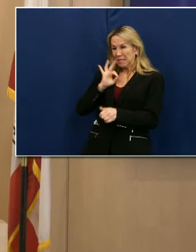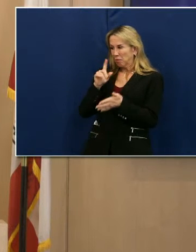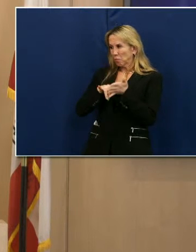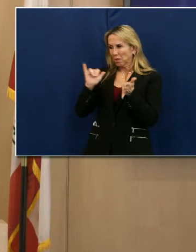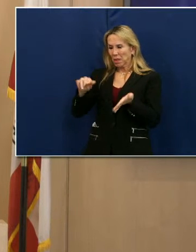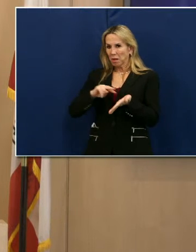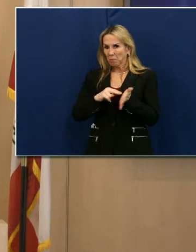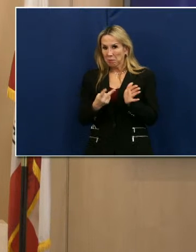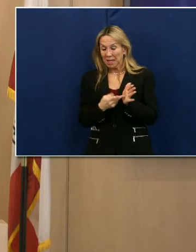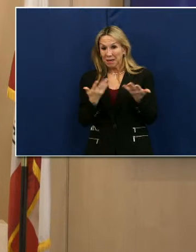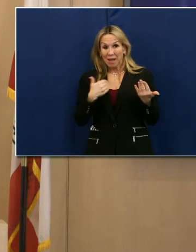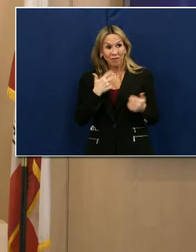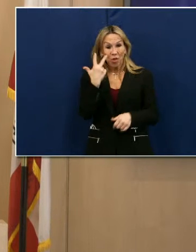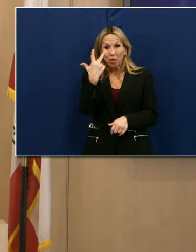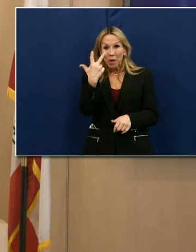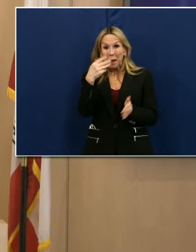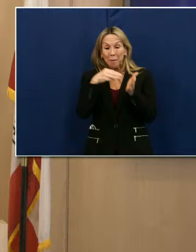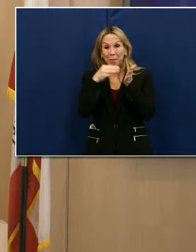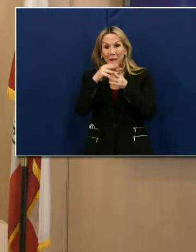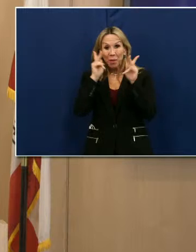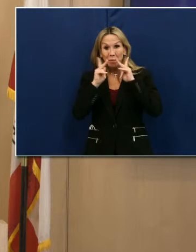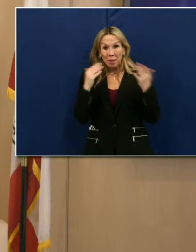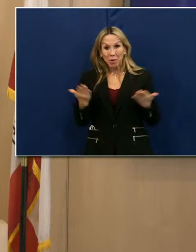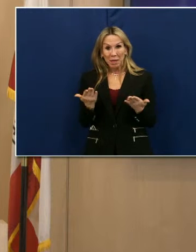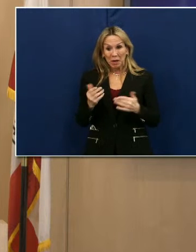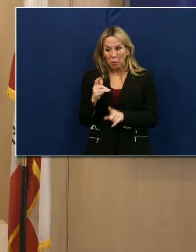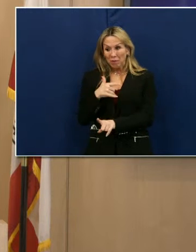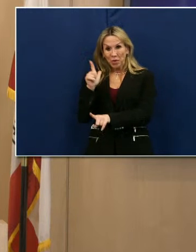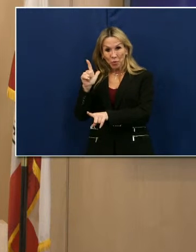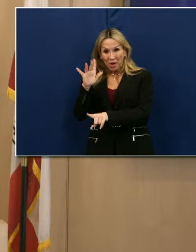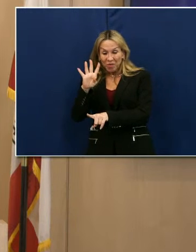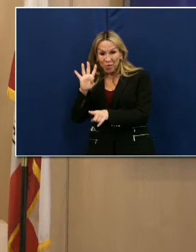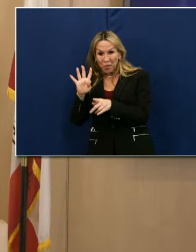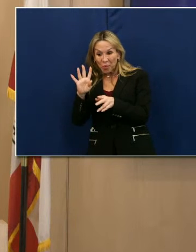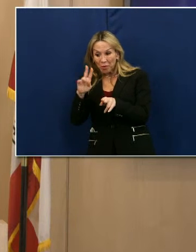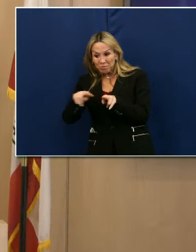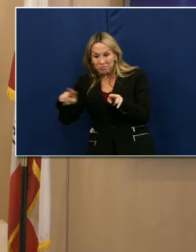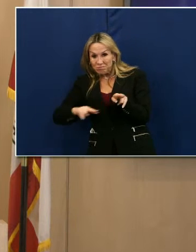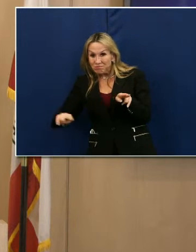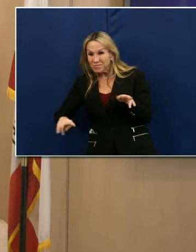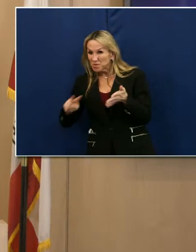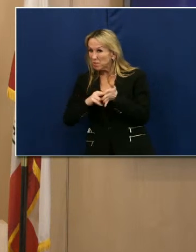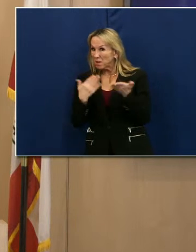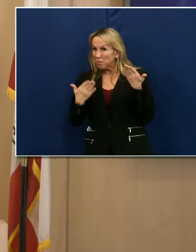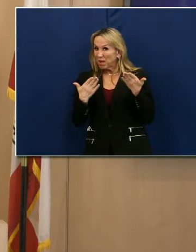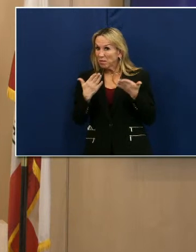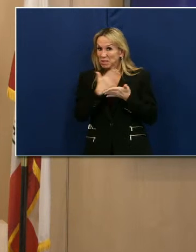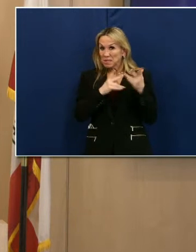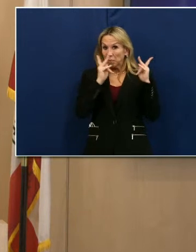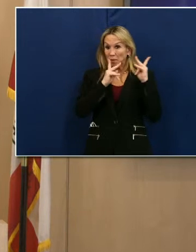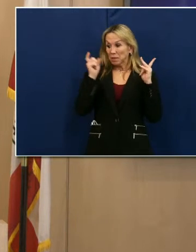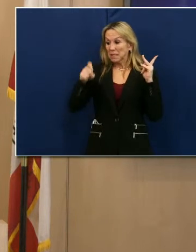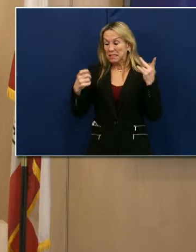with more than 3 million people? Like, does that mean if you have a serious accident this Christmas, the critical care bed might not be available? Or?